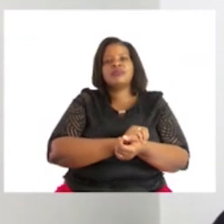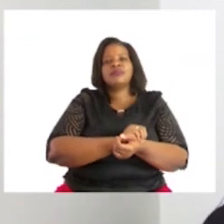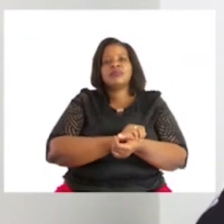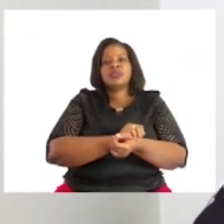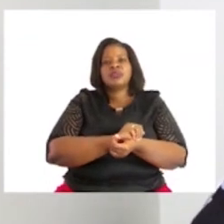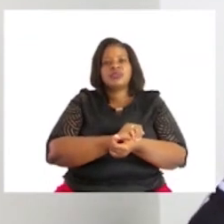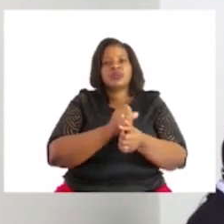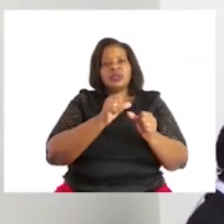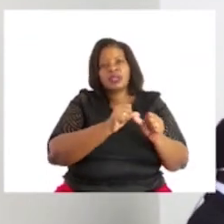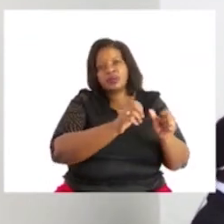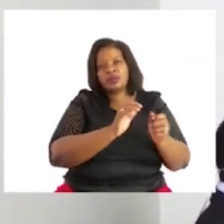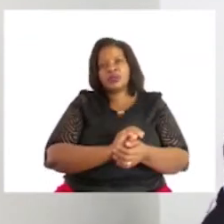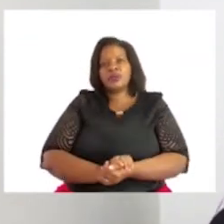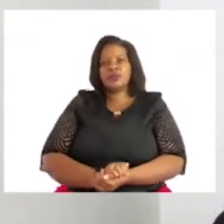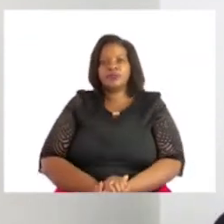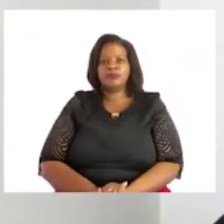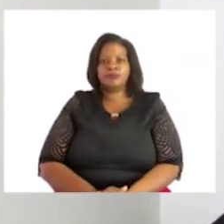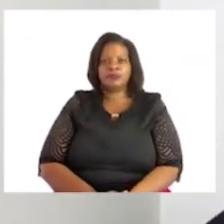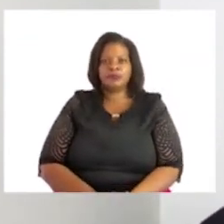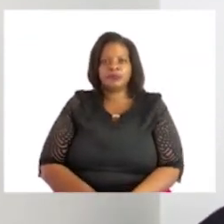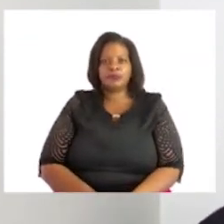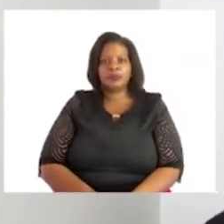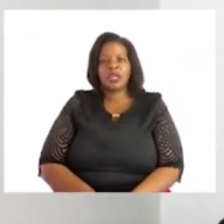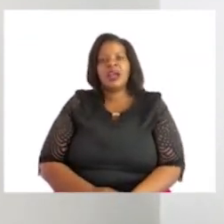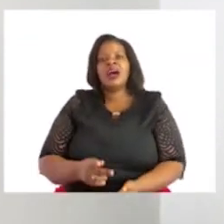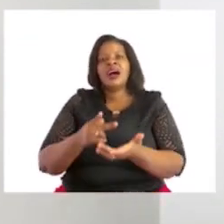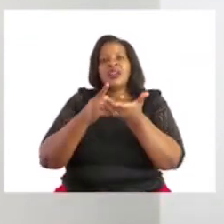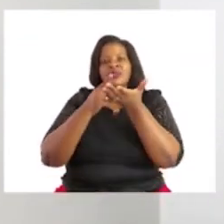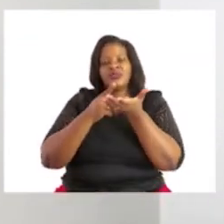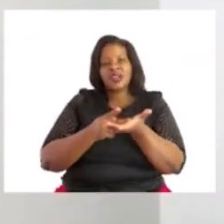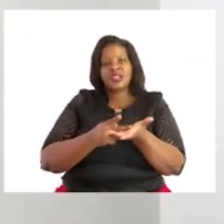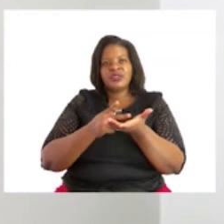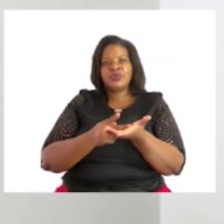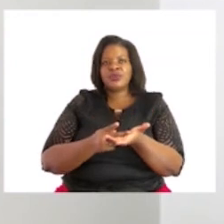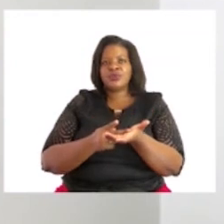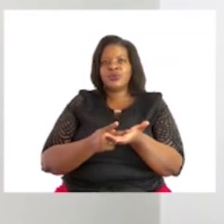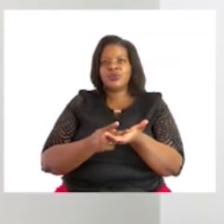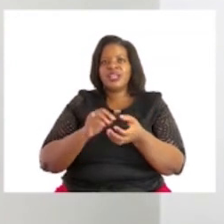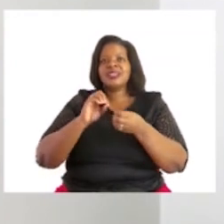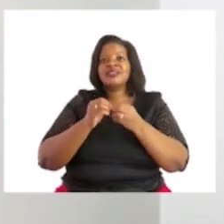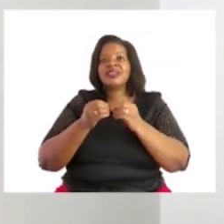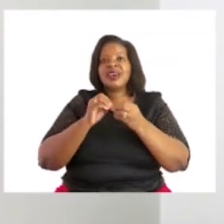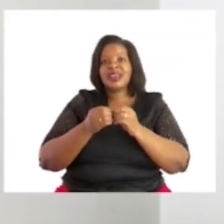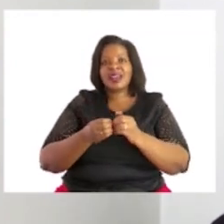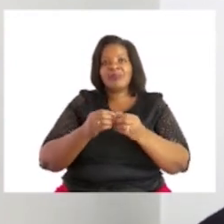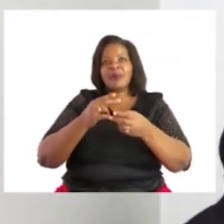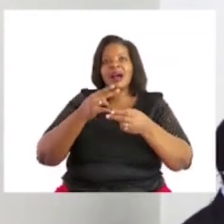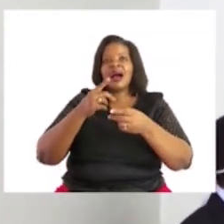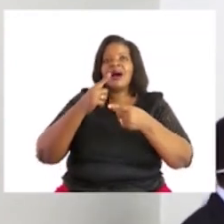goes. The values is a digit